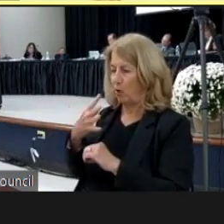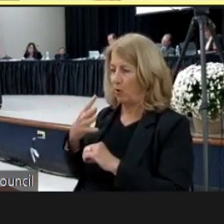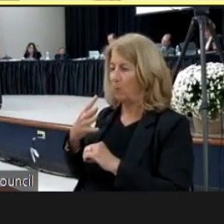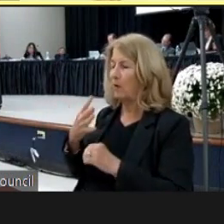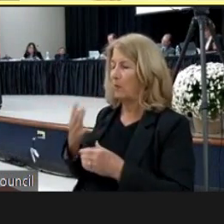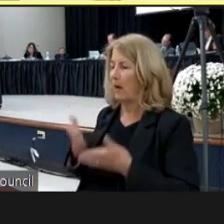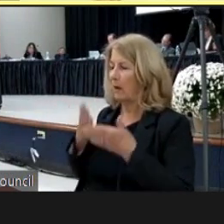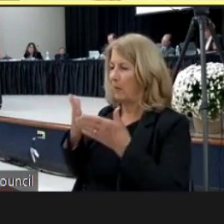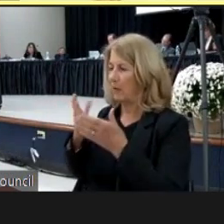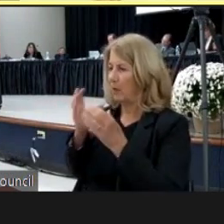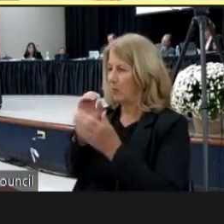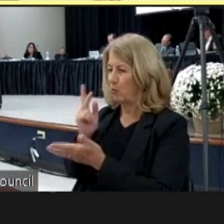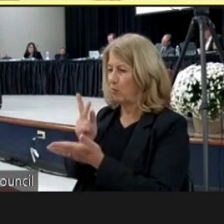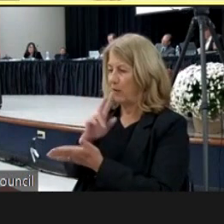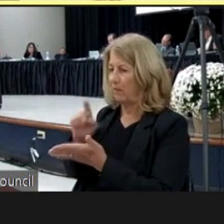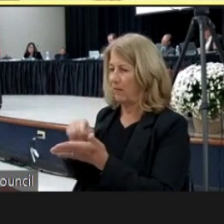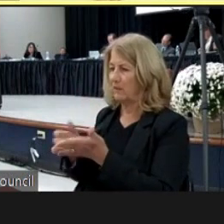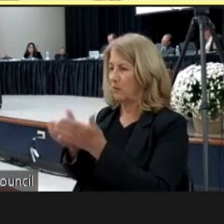request.